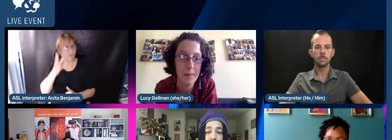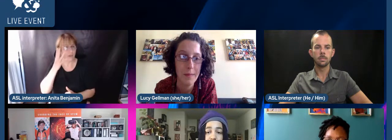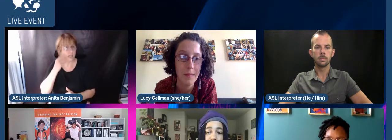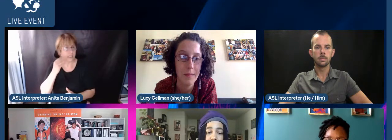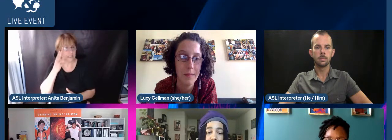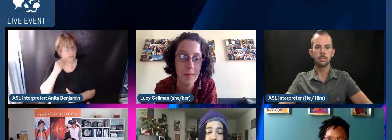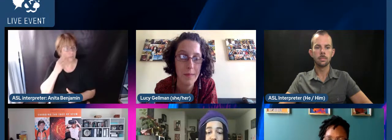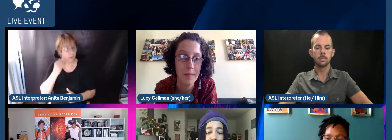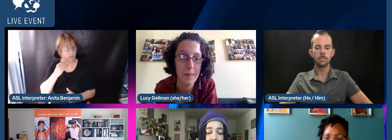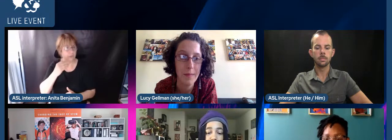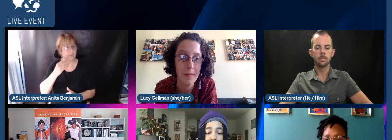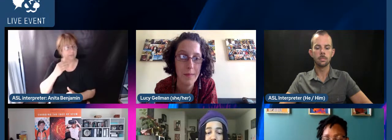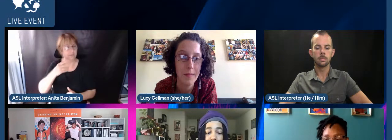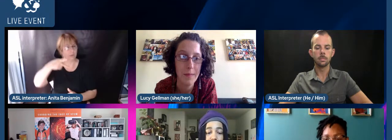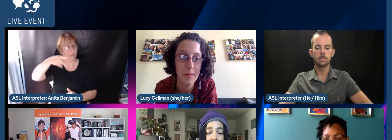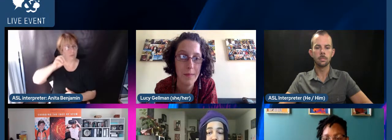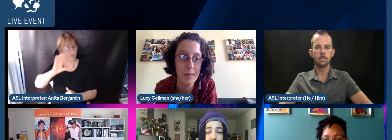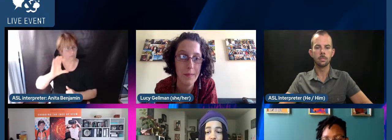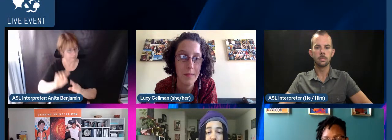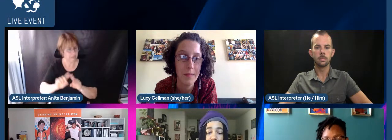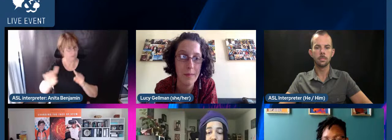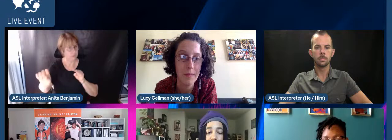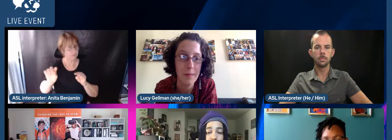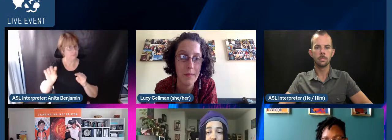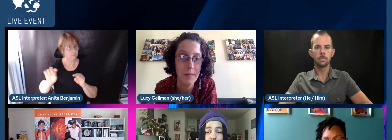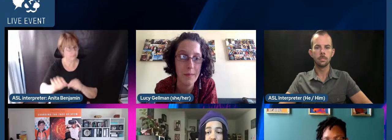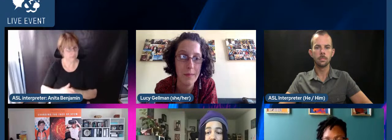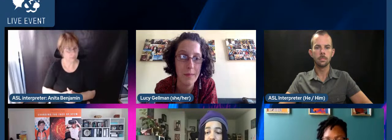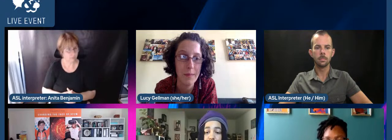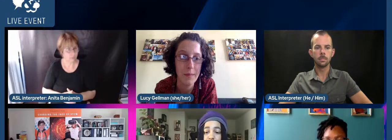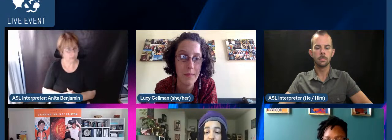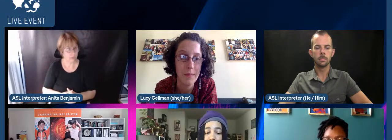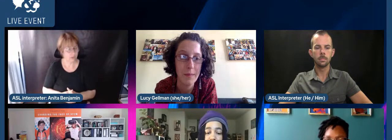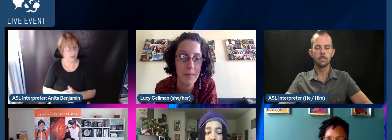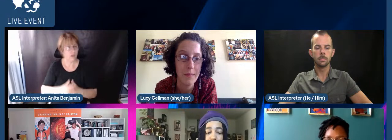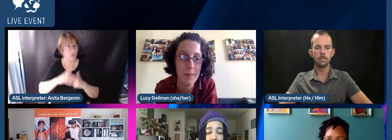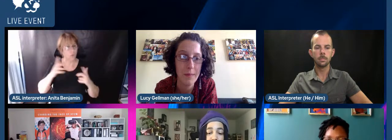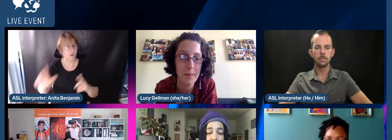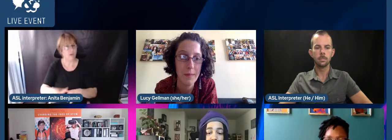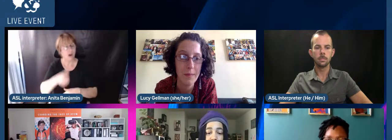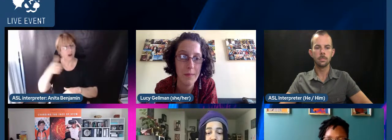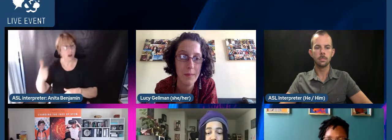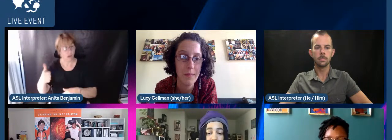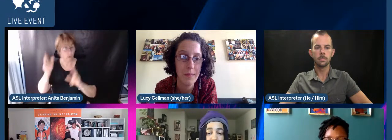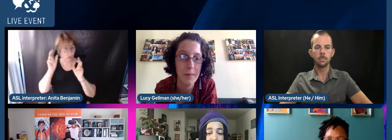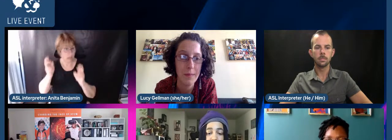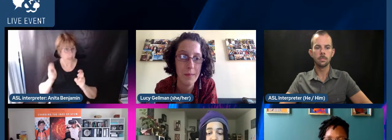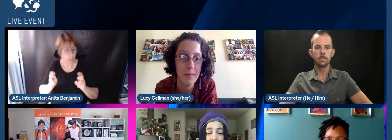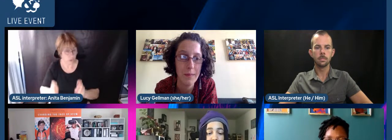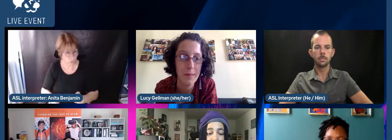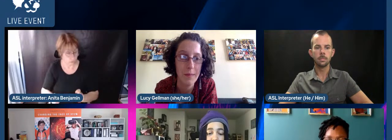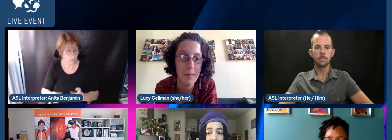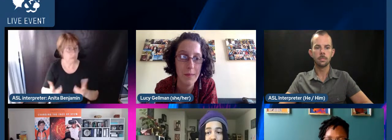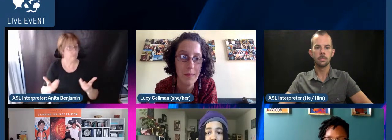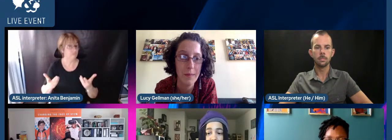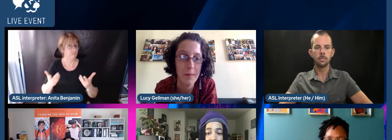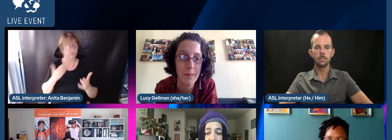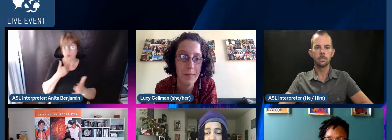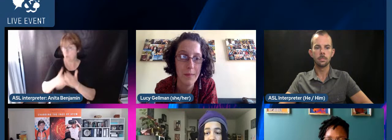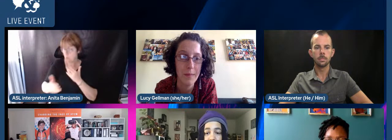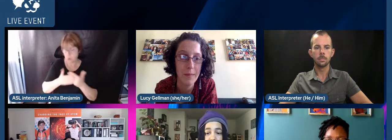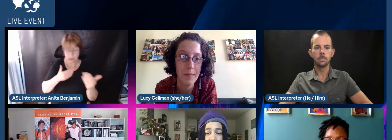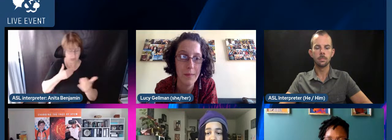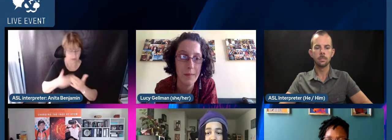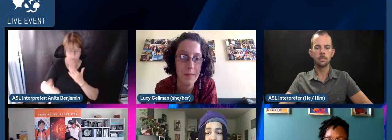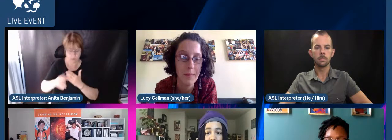of color, you have a lot of hostile issues about whatever your disability